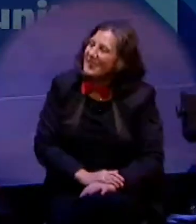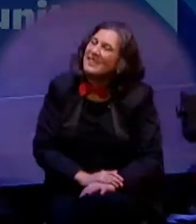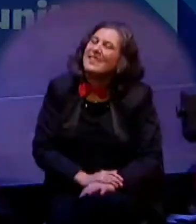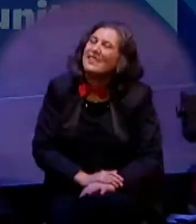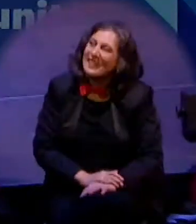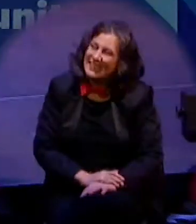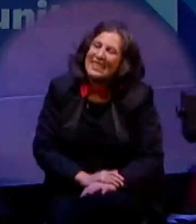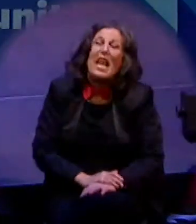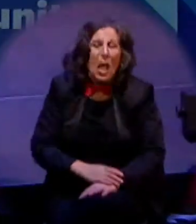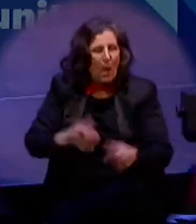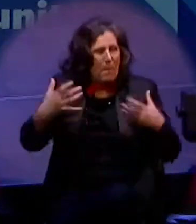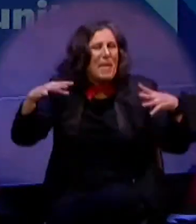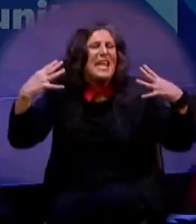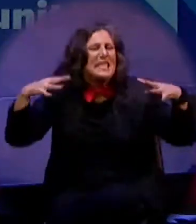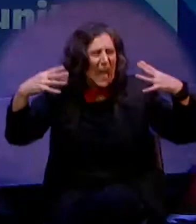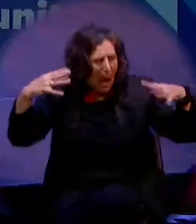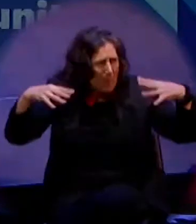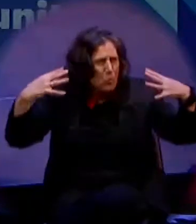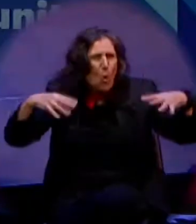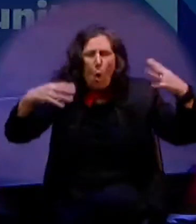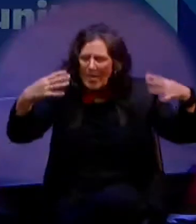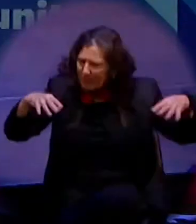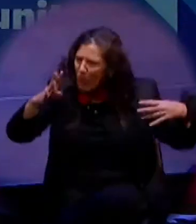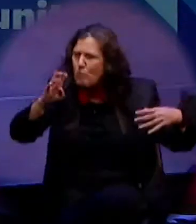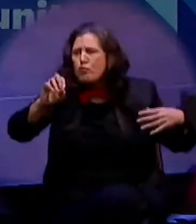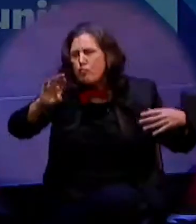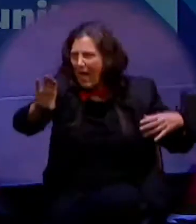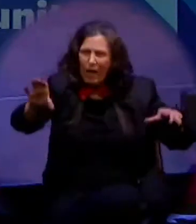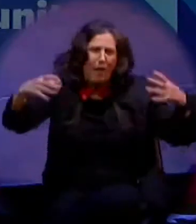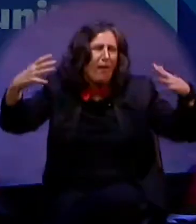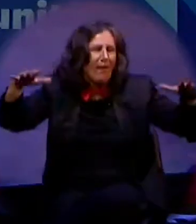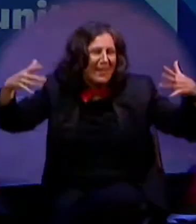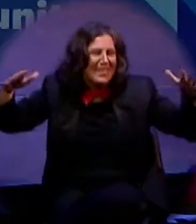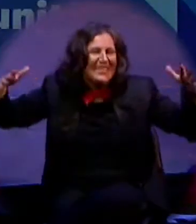To make some noise for Brick, y'all. Please make some noise for Brick.